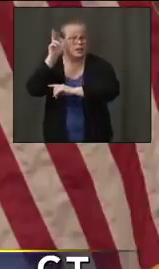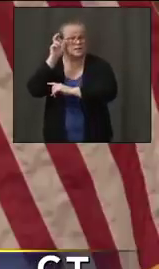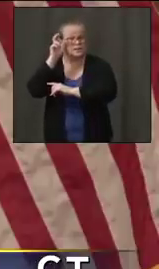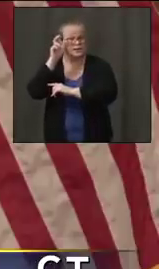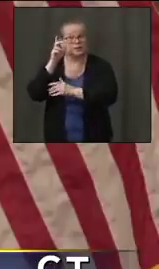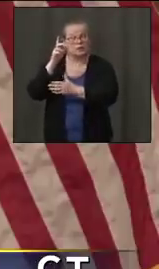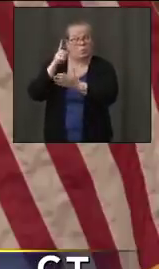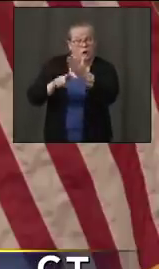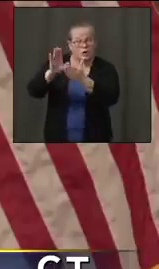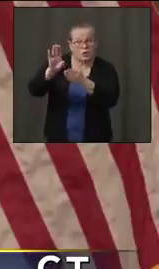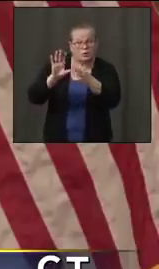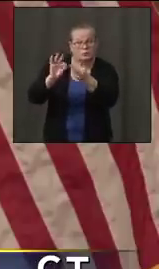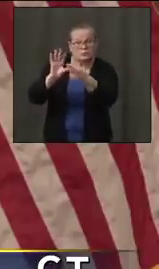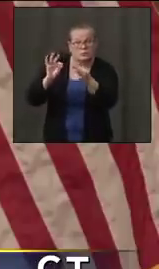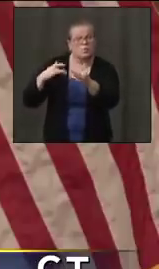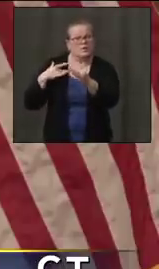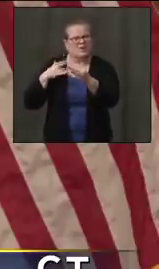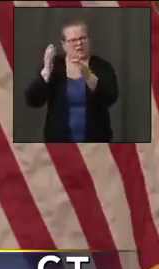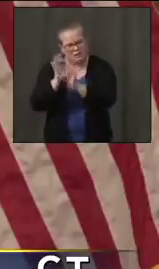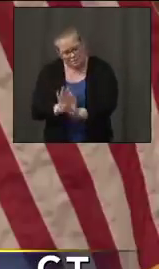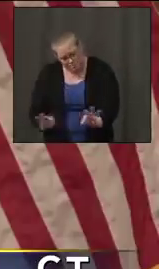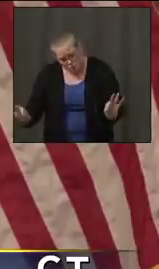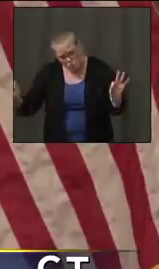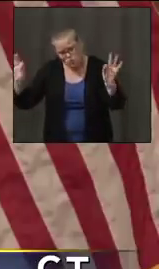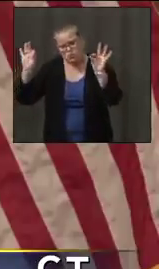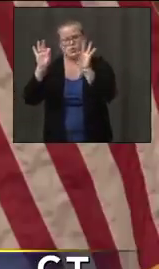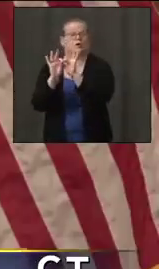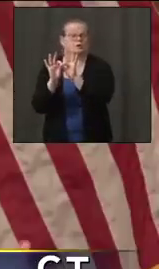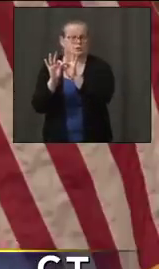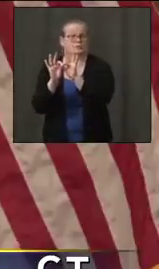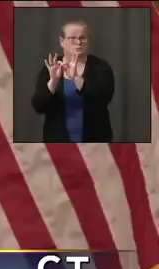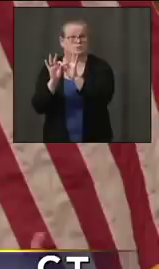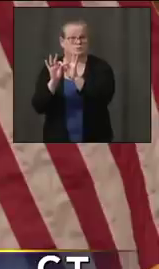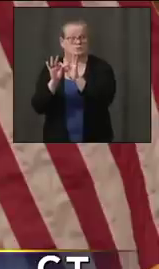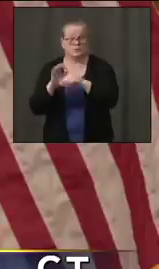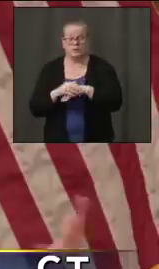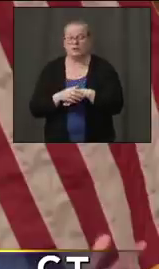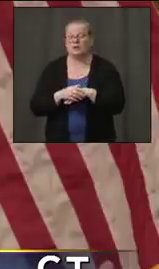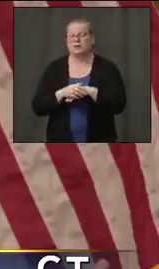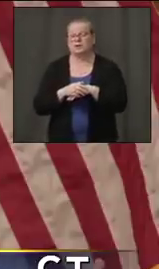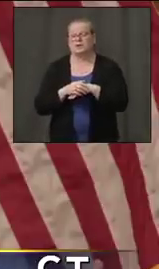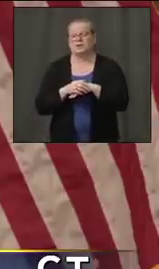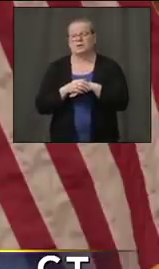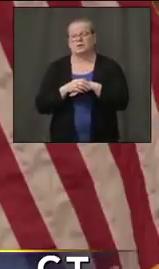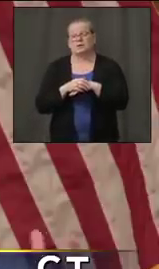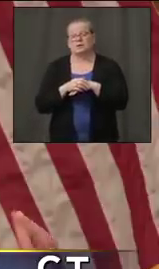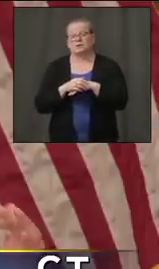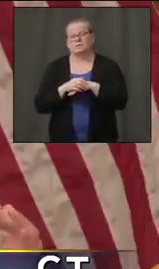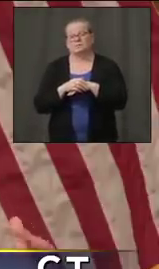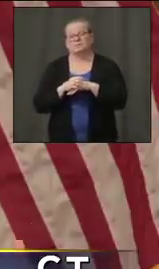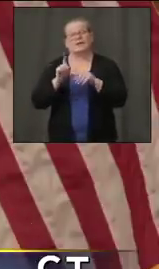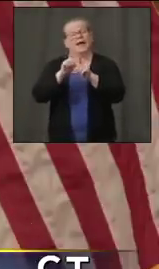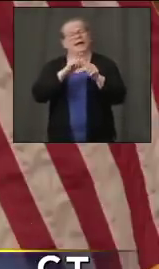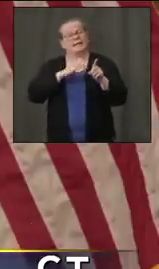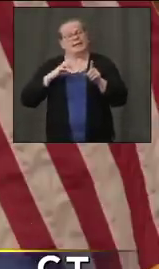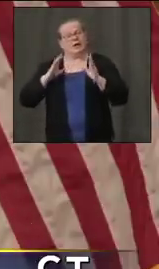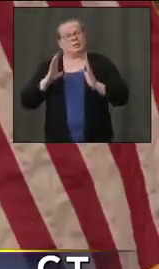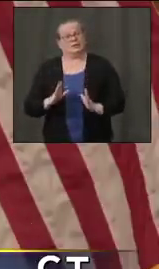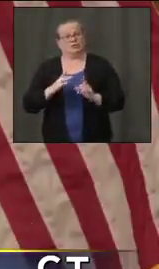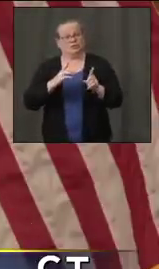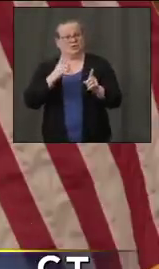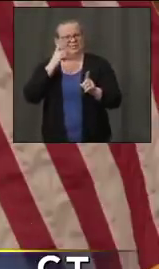what you have to say is critically important. I think, as the commissioner was